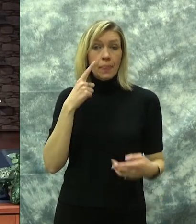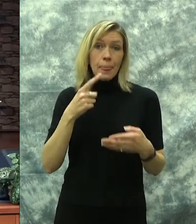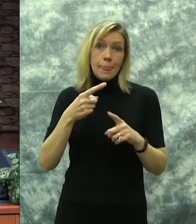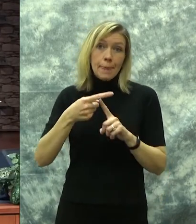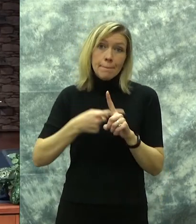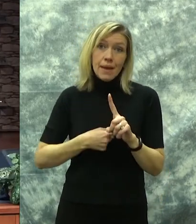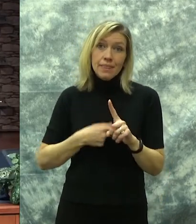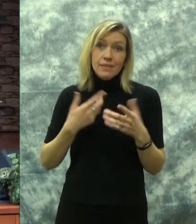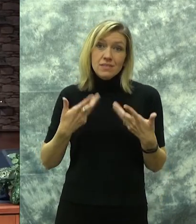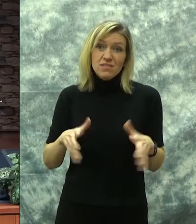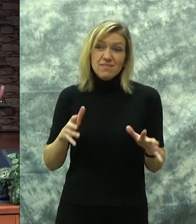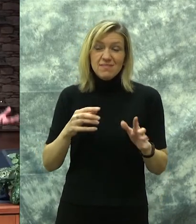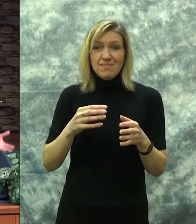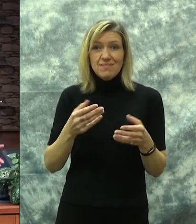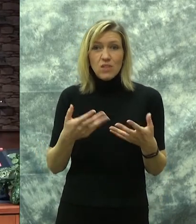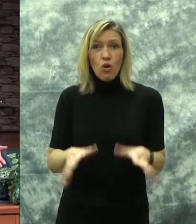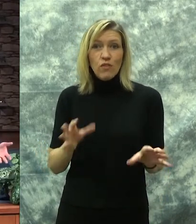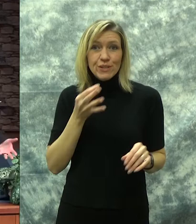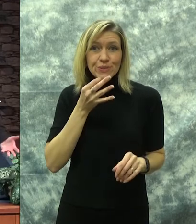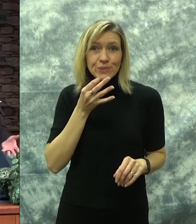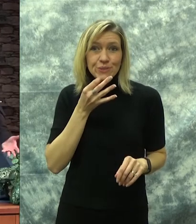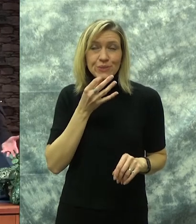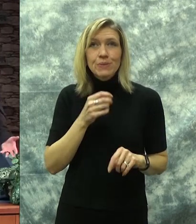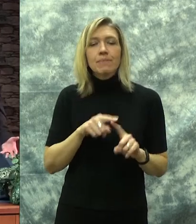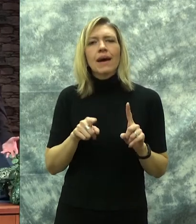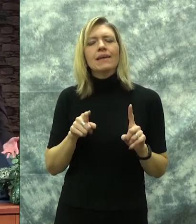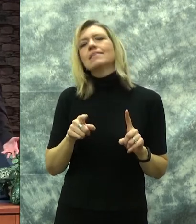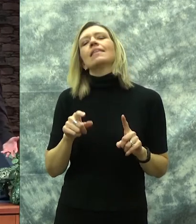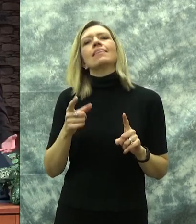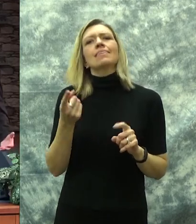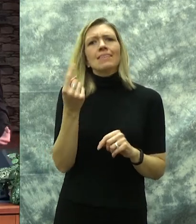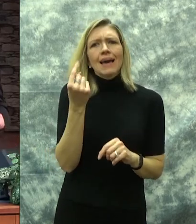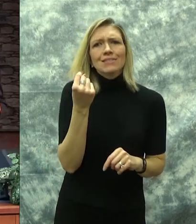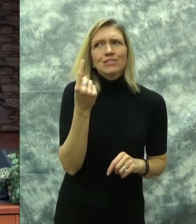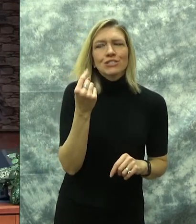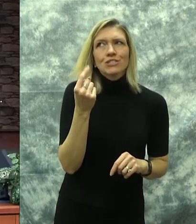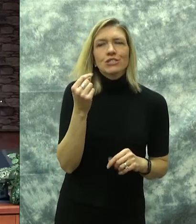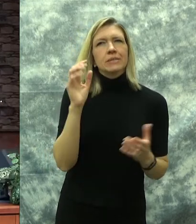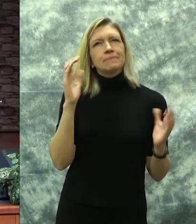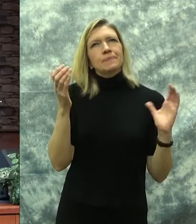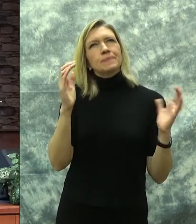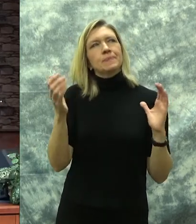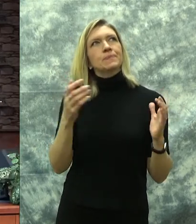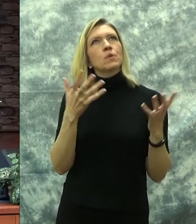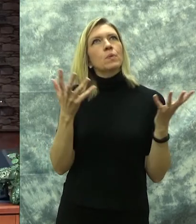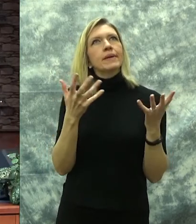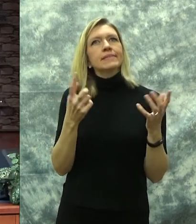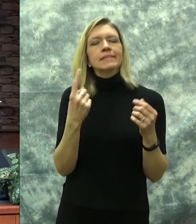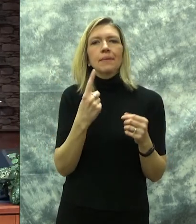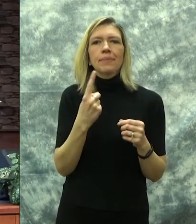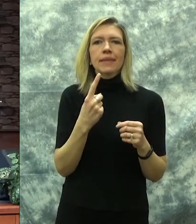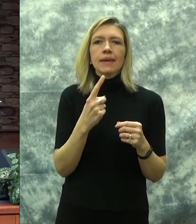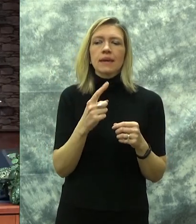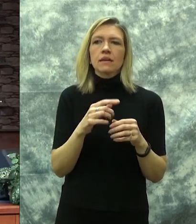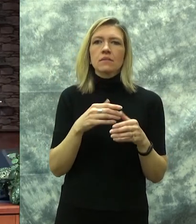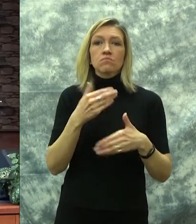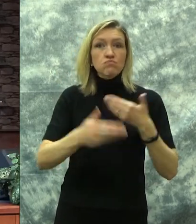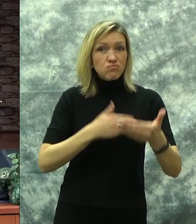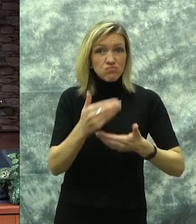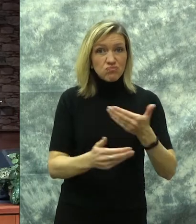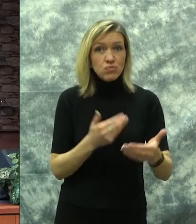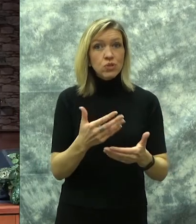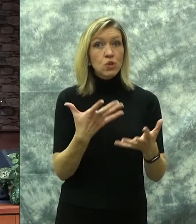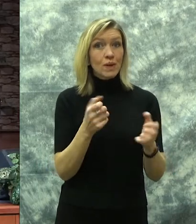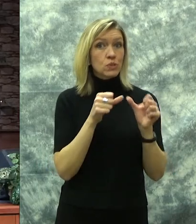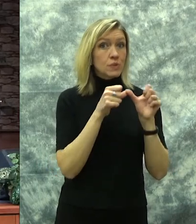ask this question anymore. But when it comes to last year, what is something that has momentum that you want to keep moving forward? And what is